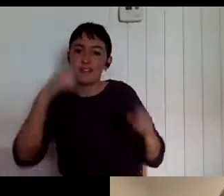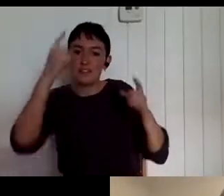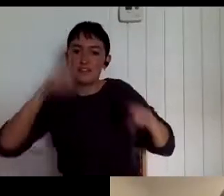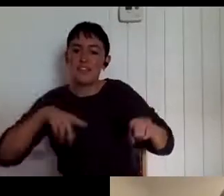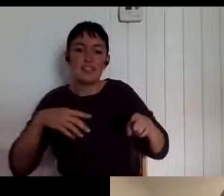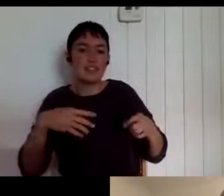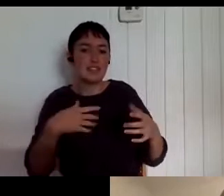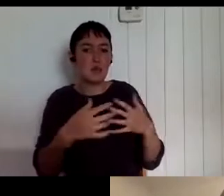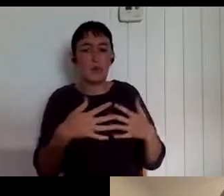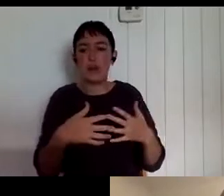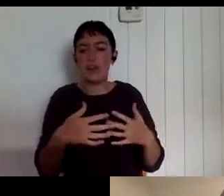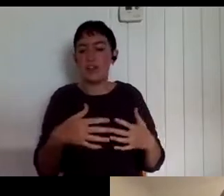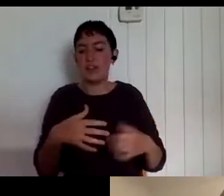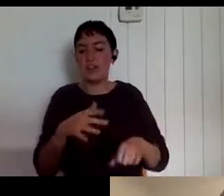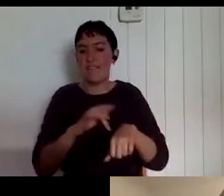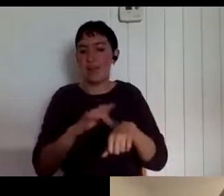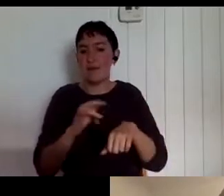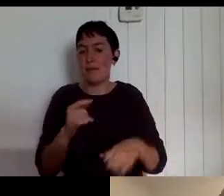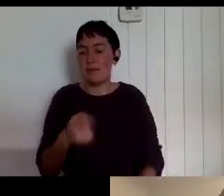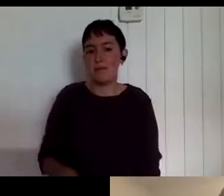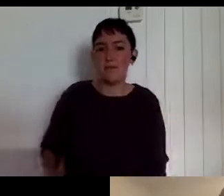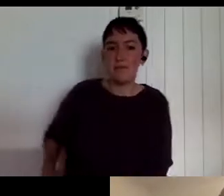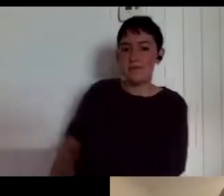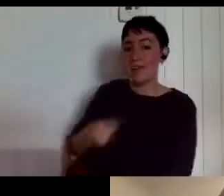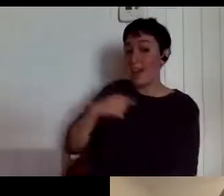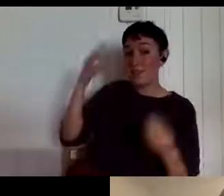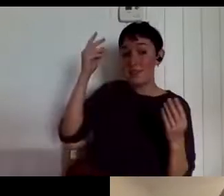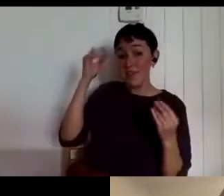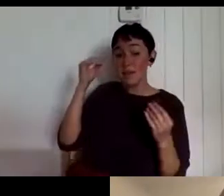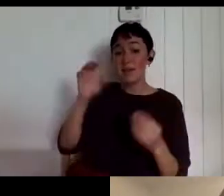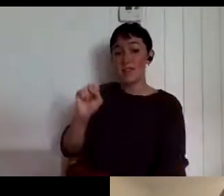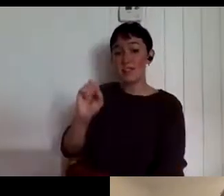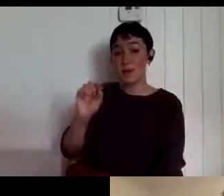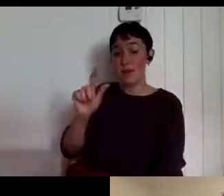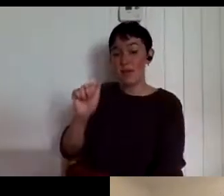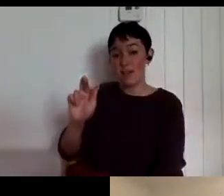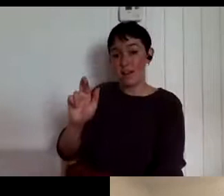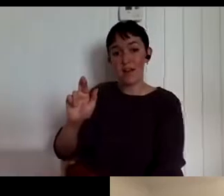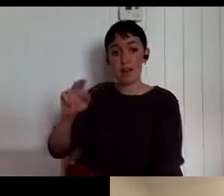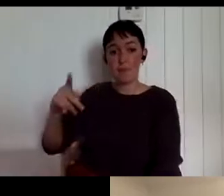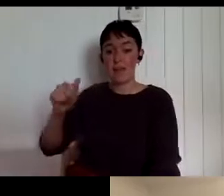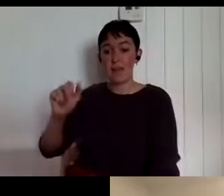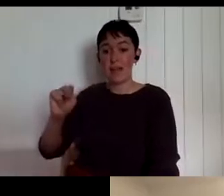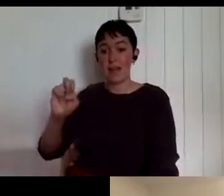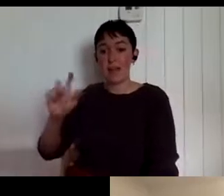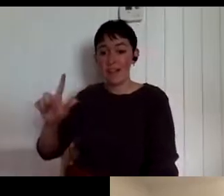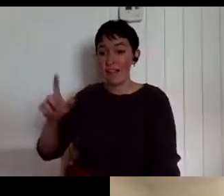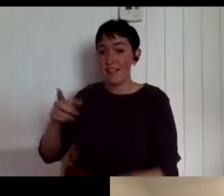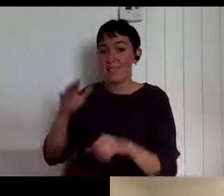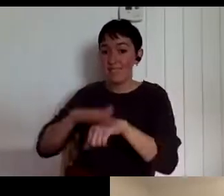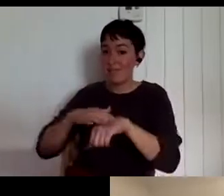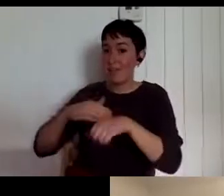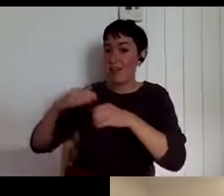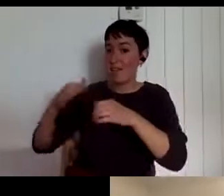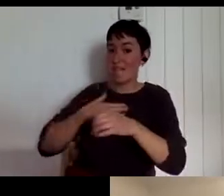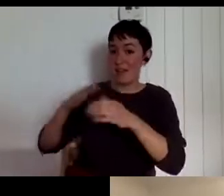Right. I am currently thinking about putting solar panels on my roof, and it is so expensive. And I just want the government to help me with it because it is so. I